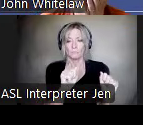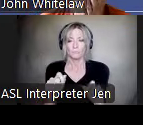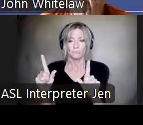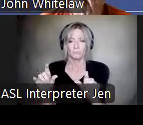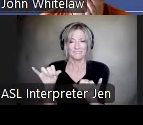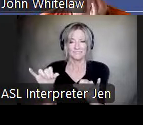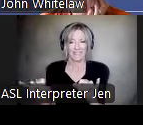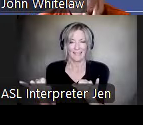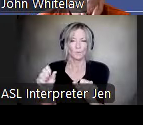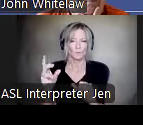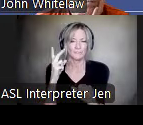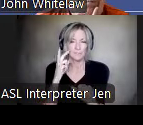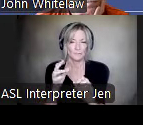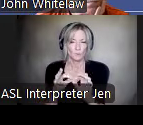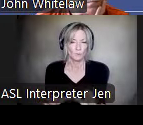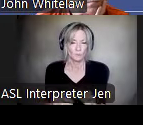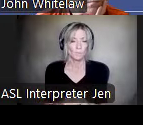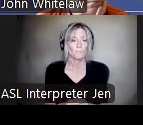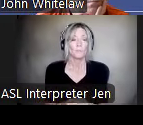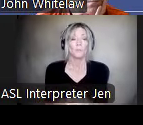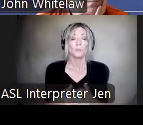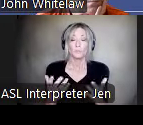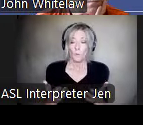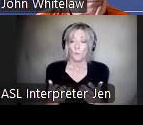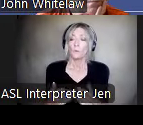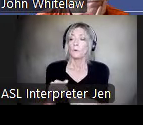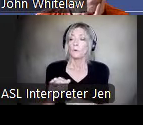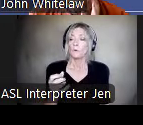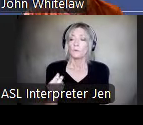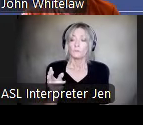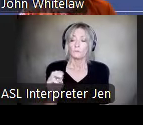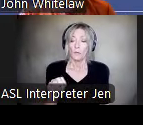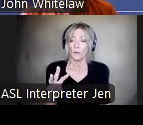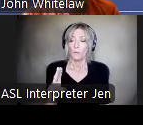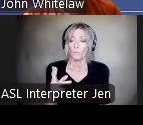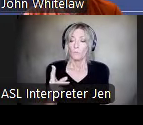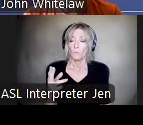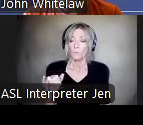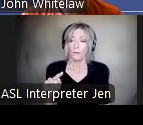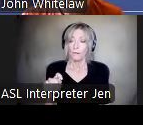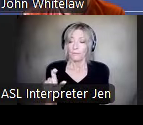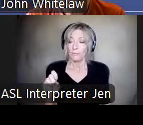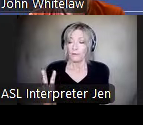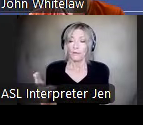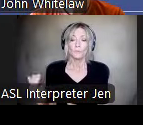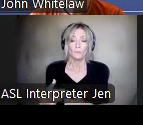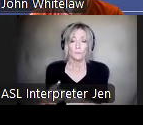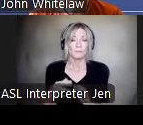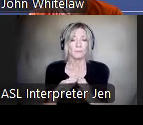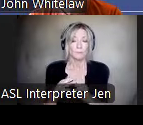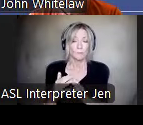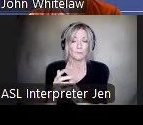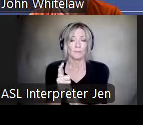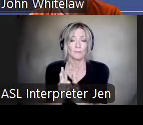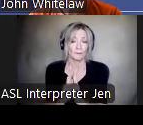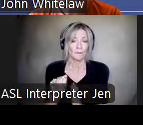So as I mentioned, I'm joined by John Whitelaw of the Community Legal Aid Society. The Community